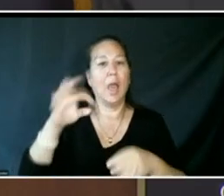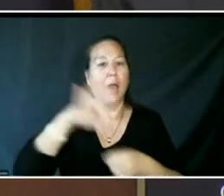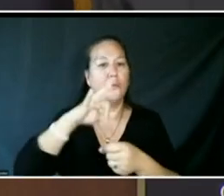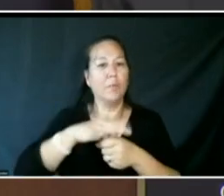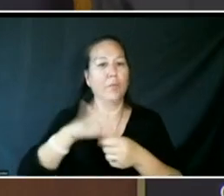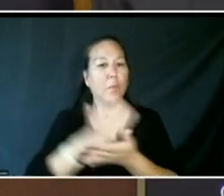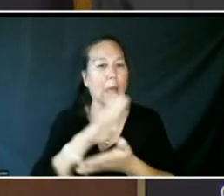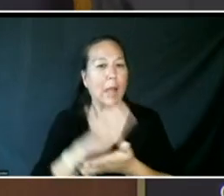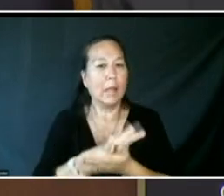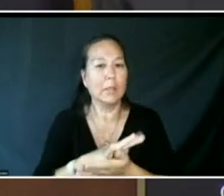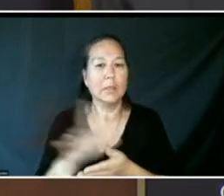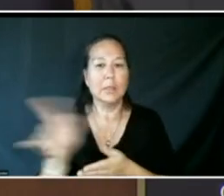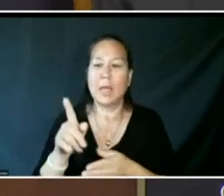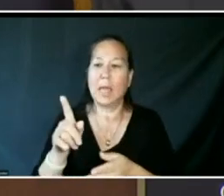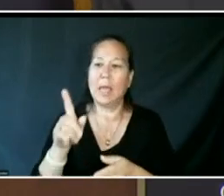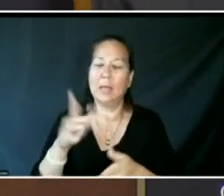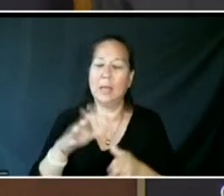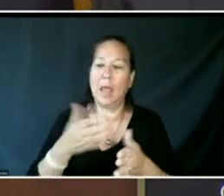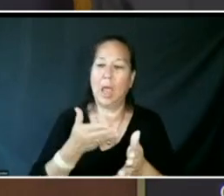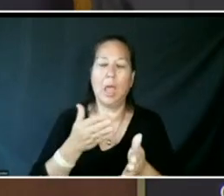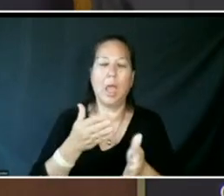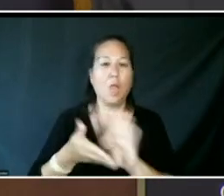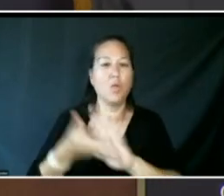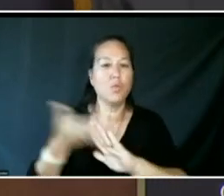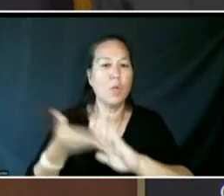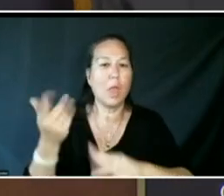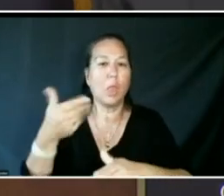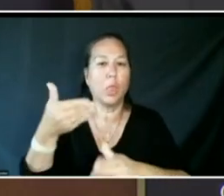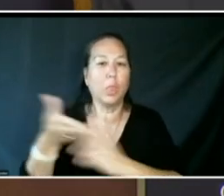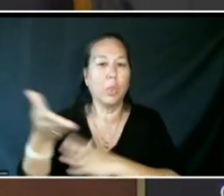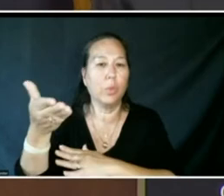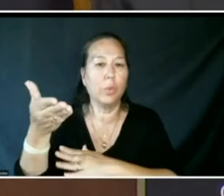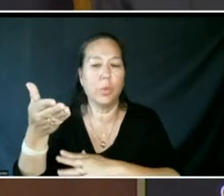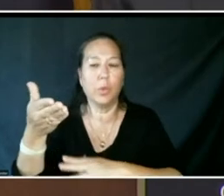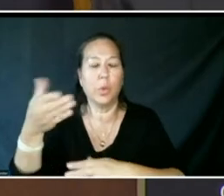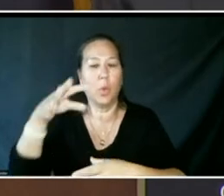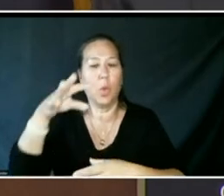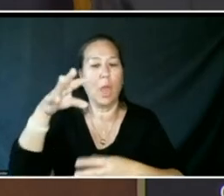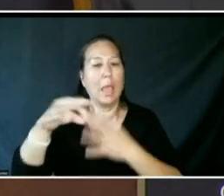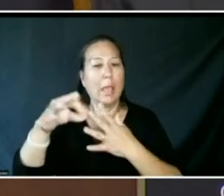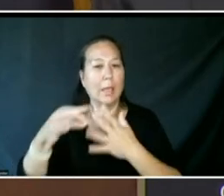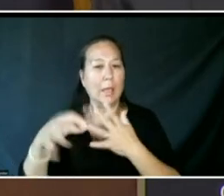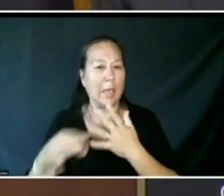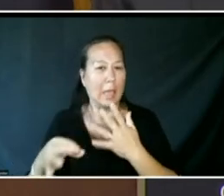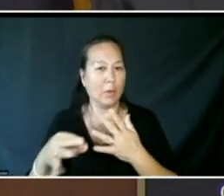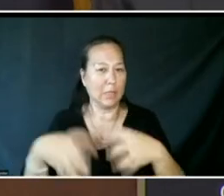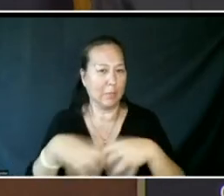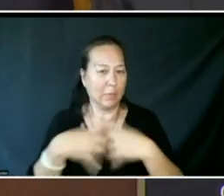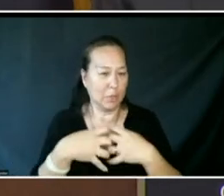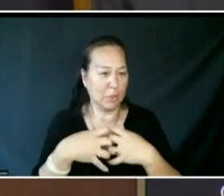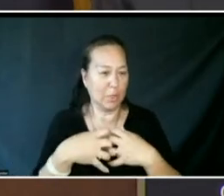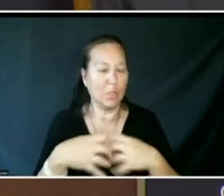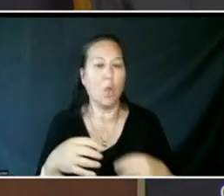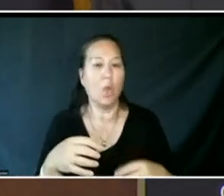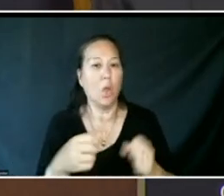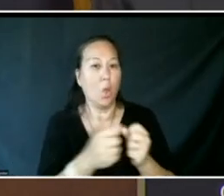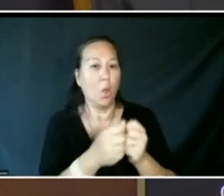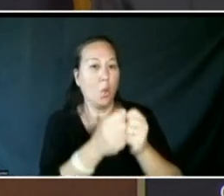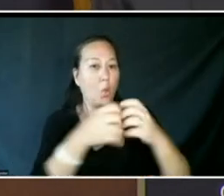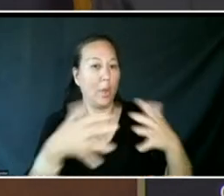through counting machines multiple times. Completely without evidence, President Trump and his allies claimed that